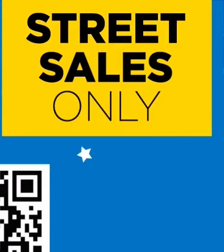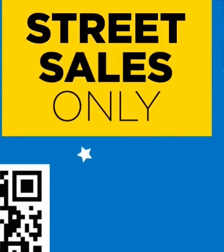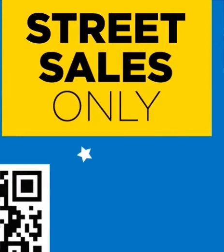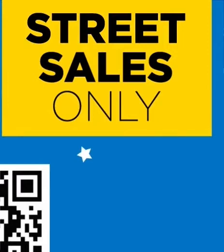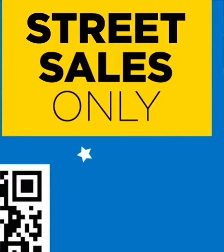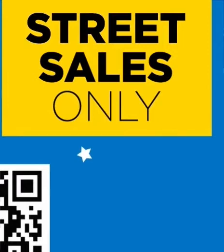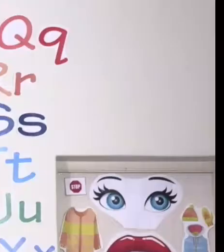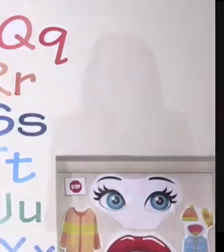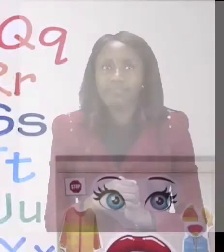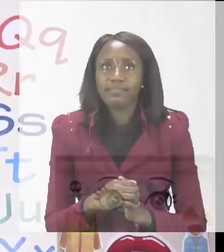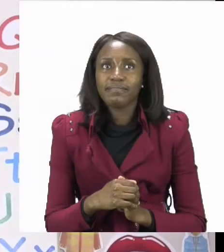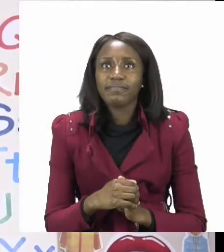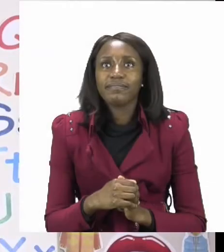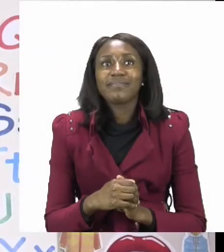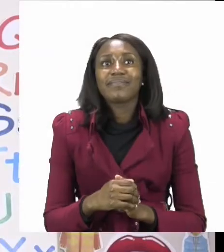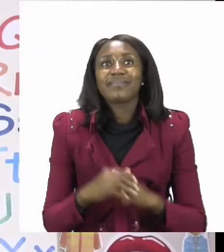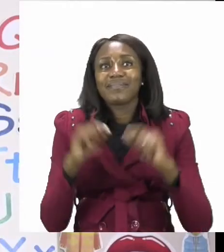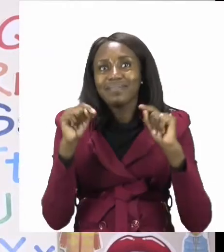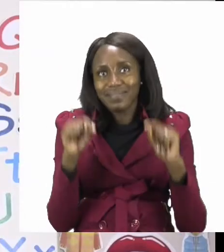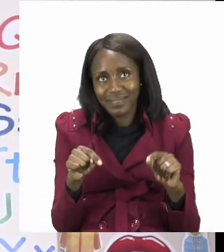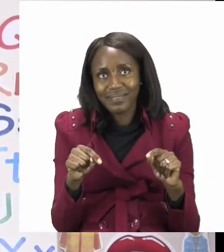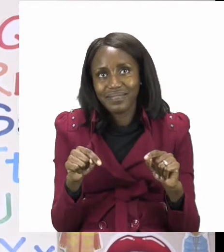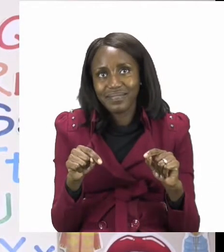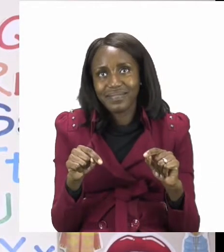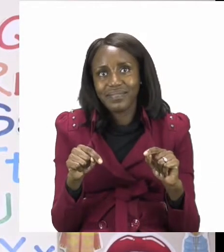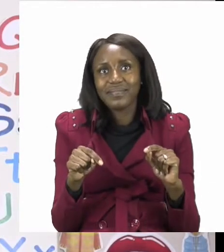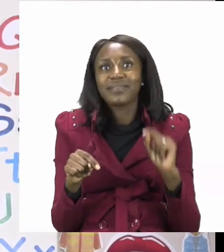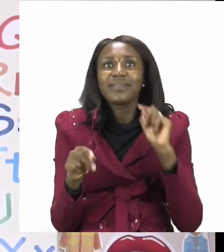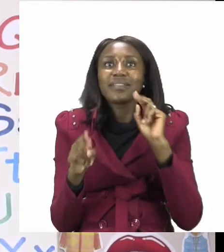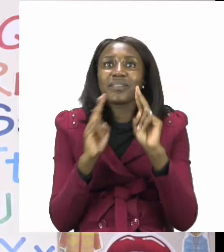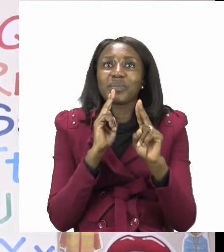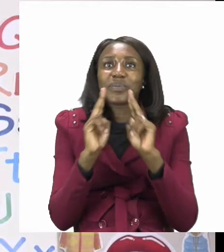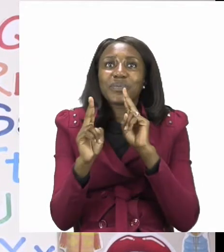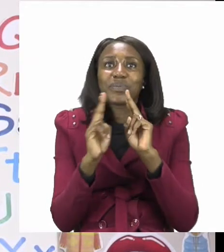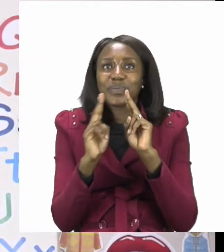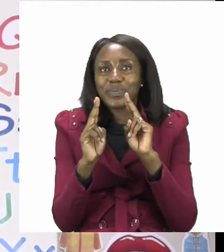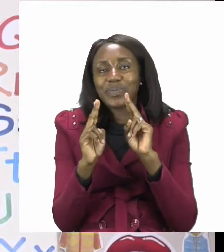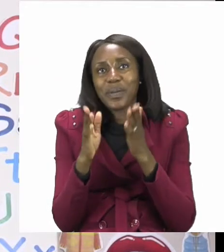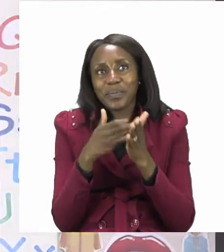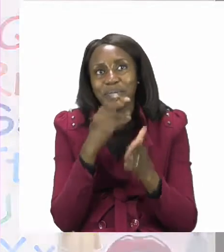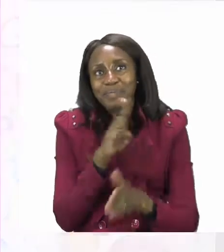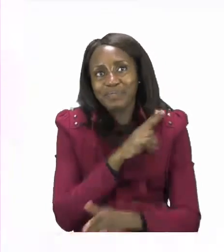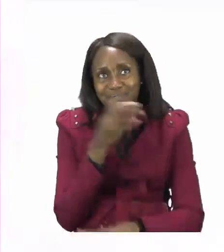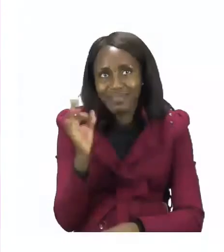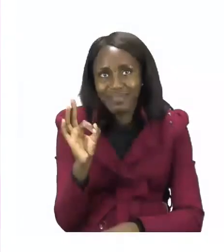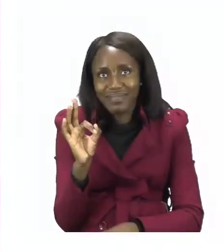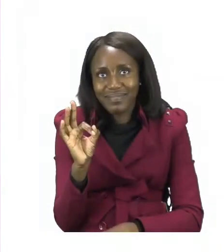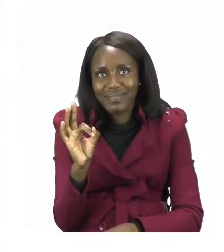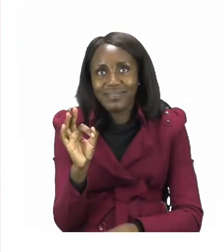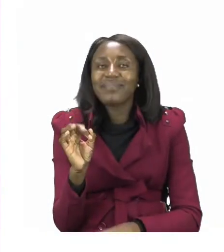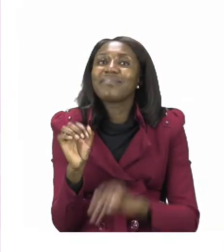your daily lesson. And For our lesson today, boys and girls, we're going to start on page 29. On